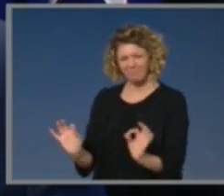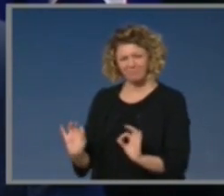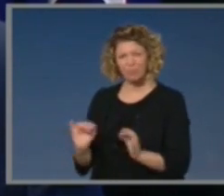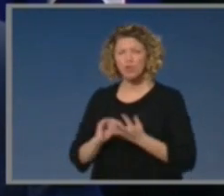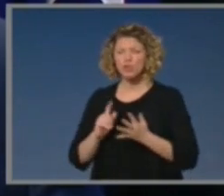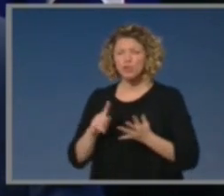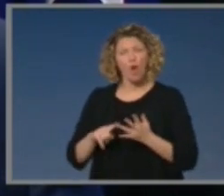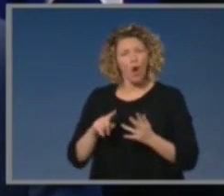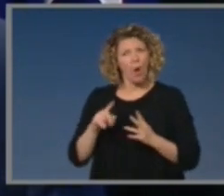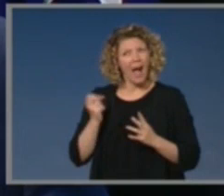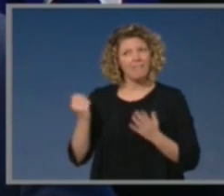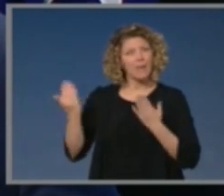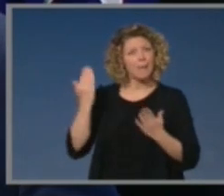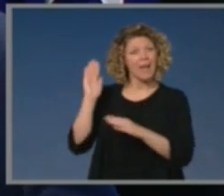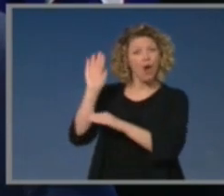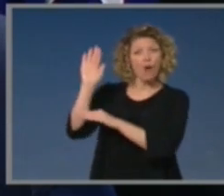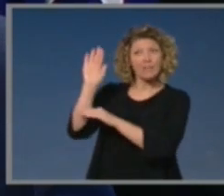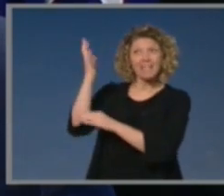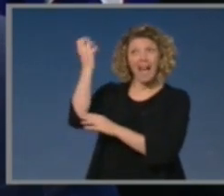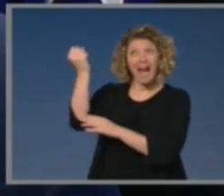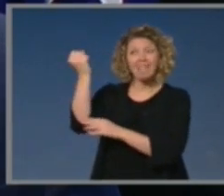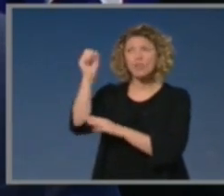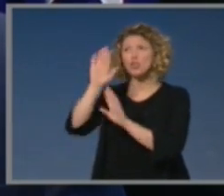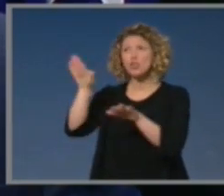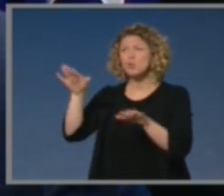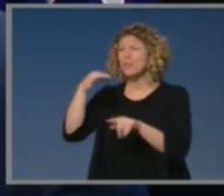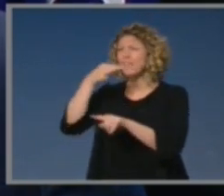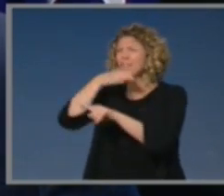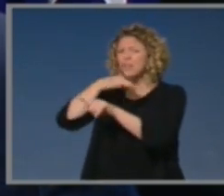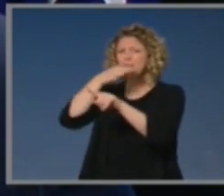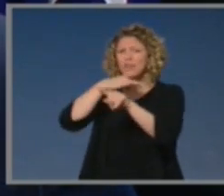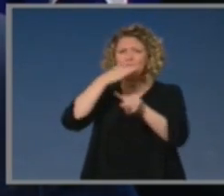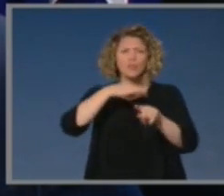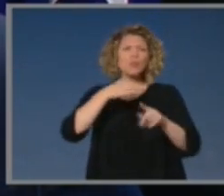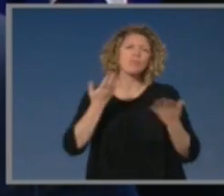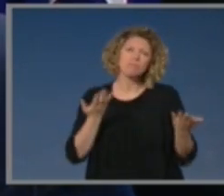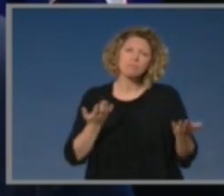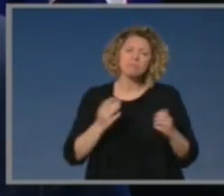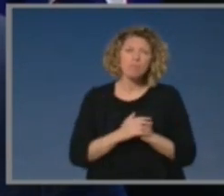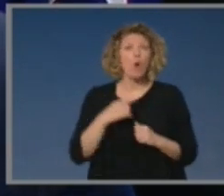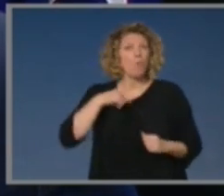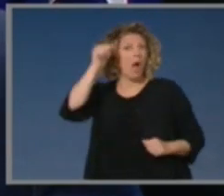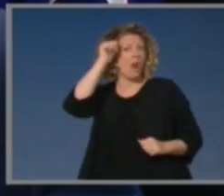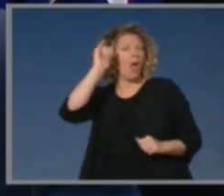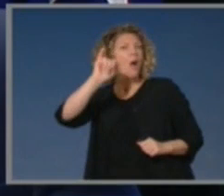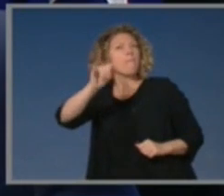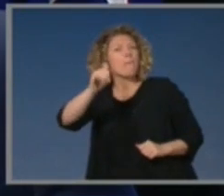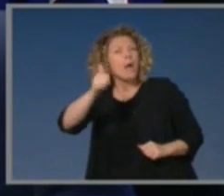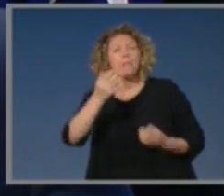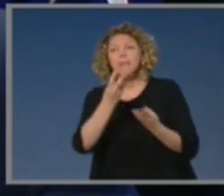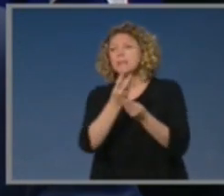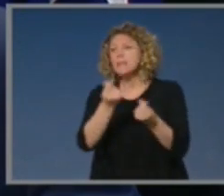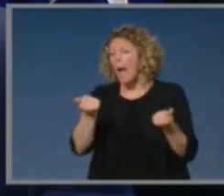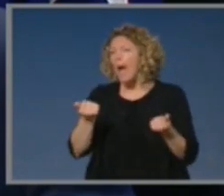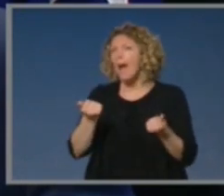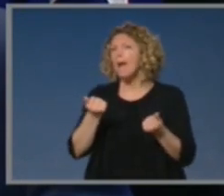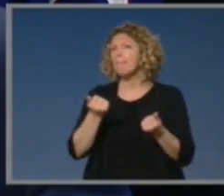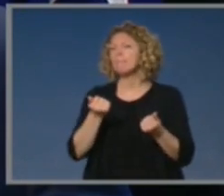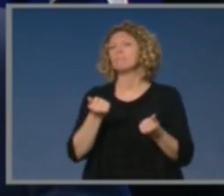experience. So our expectation is that, yes, I suspect undoubtedly you will get cases. Of course that will